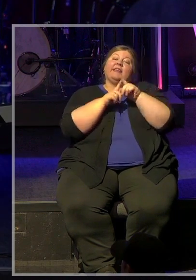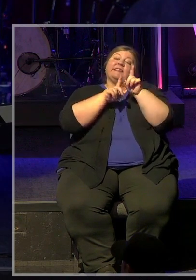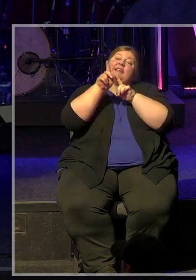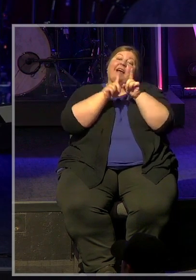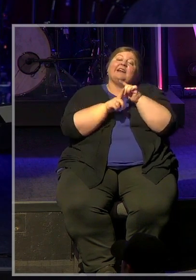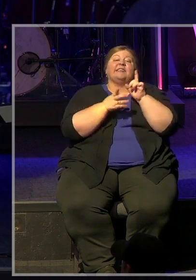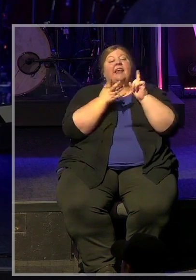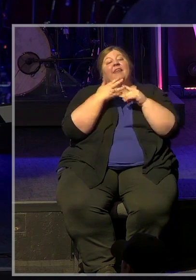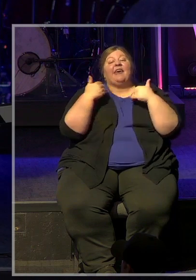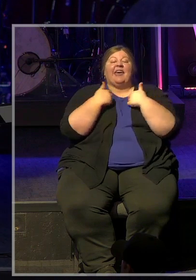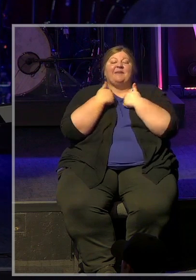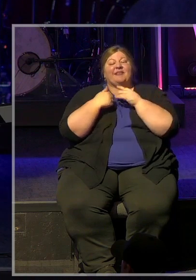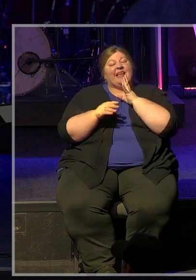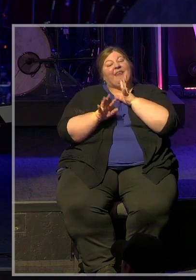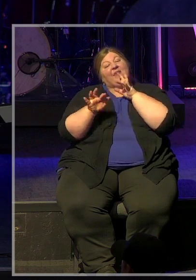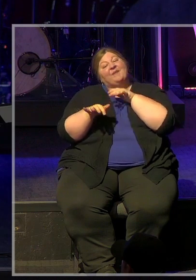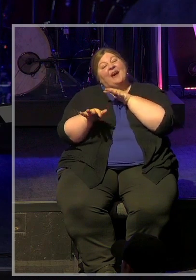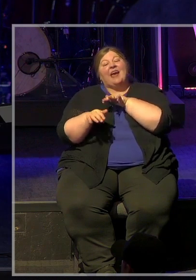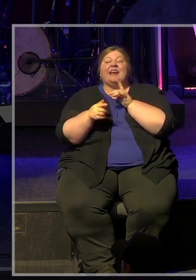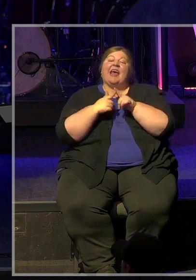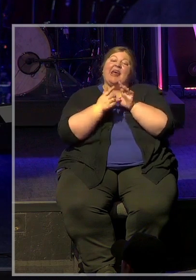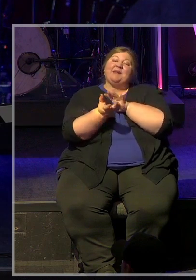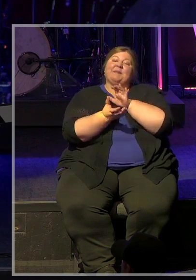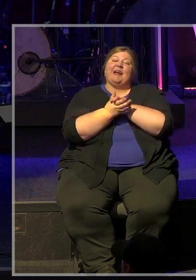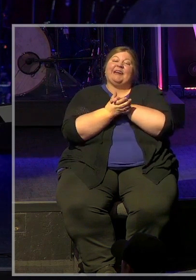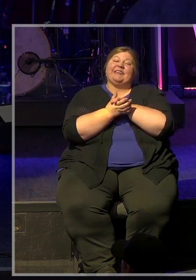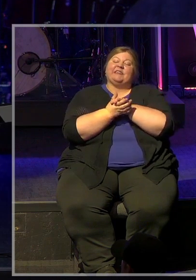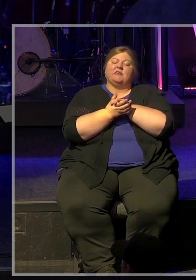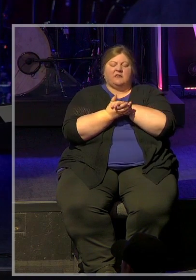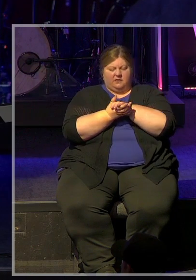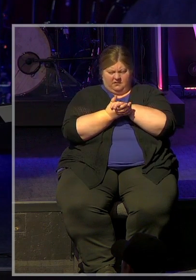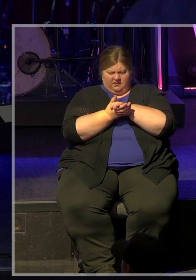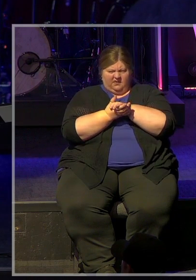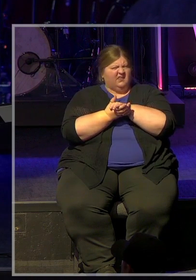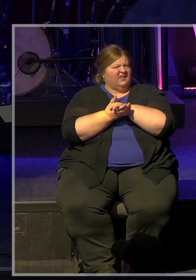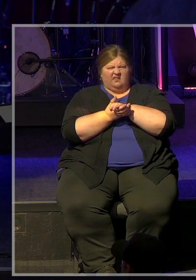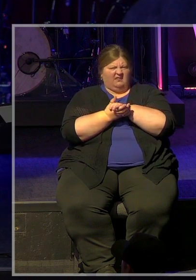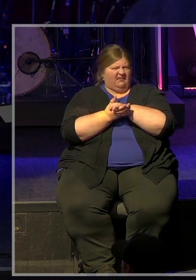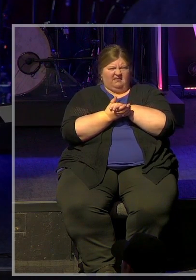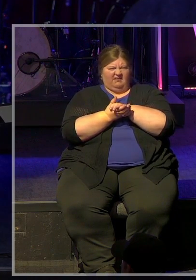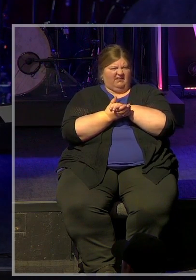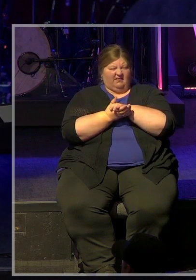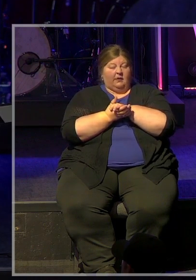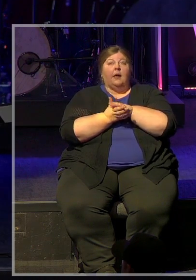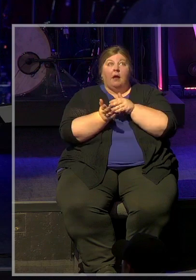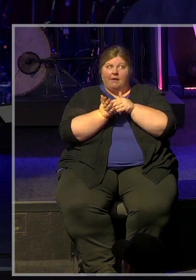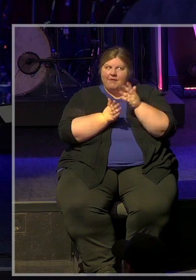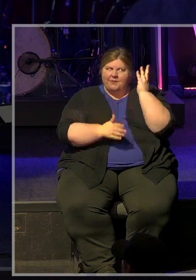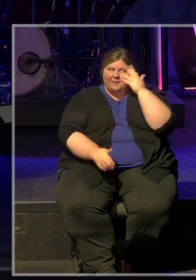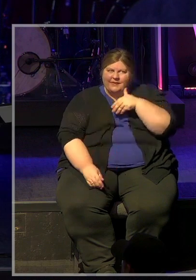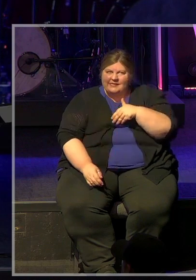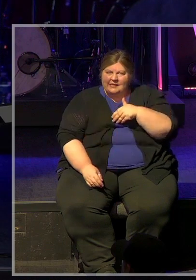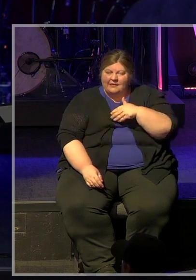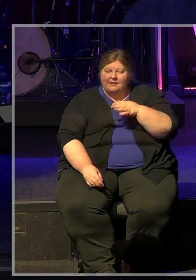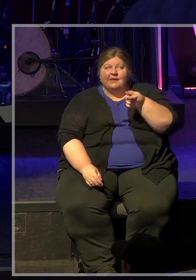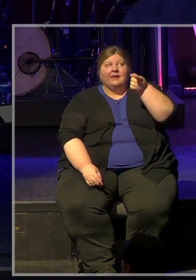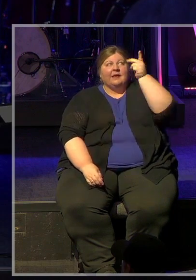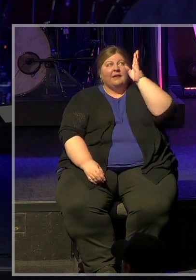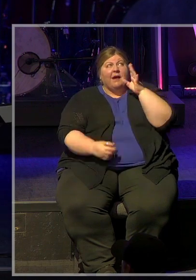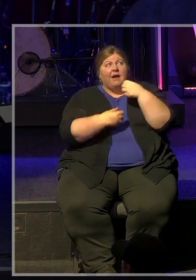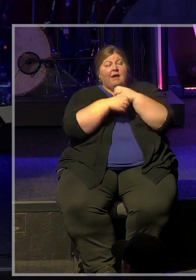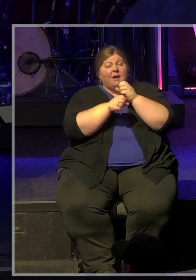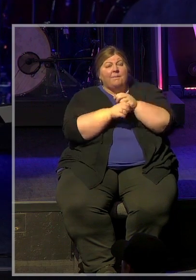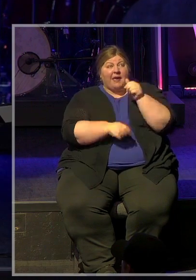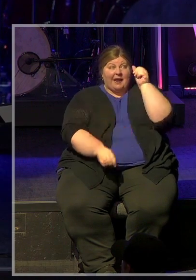and the animals and the water and marriage. You didn't have a marriage one. But often we miss it. God created Adam and he created